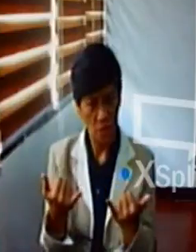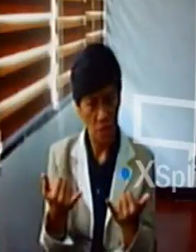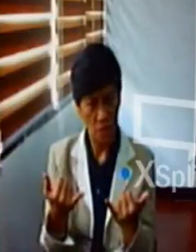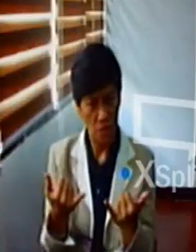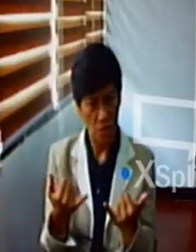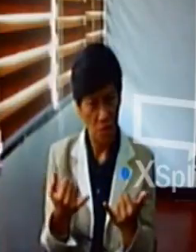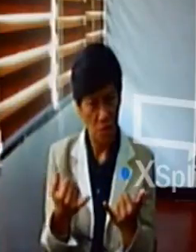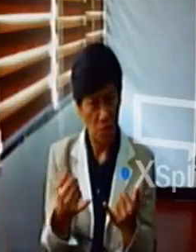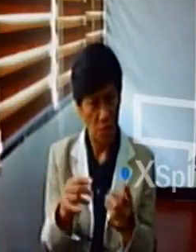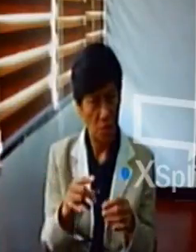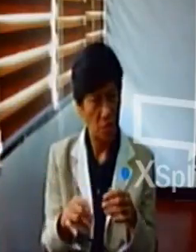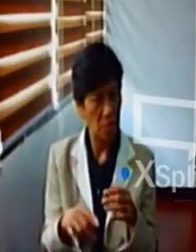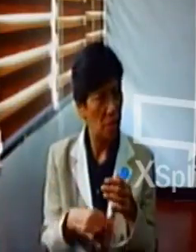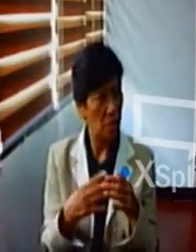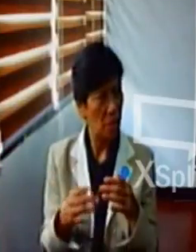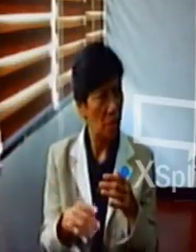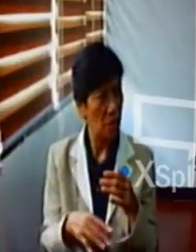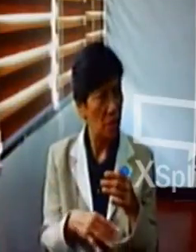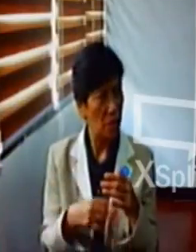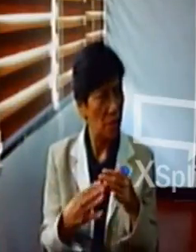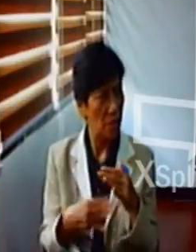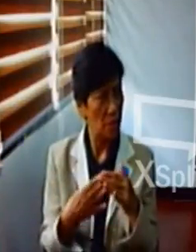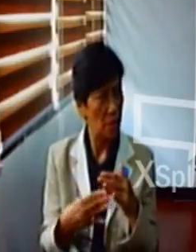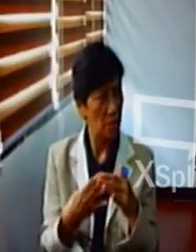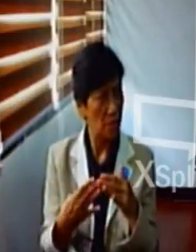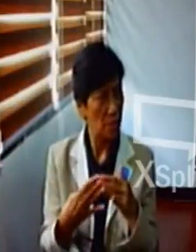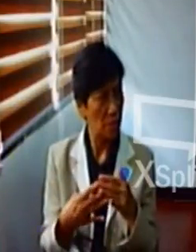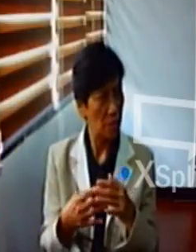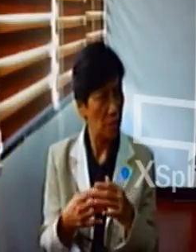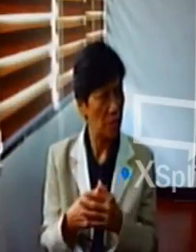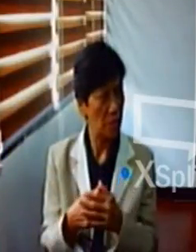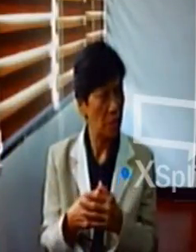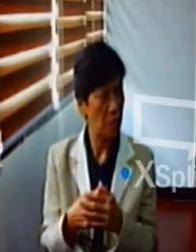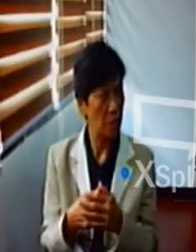is based on already time series data in the region.